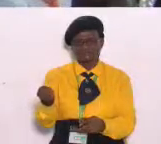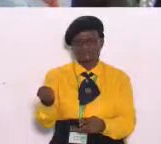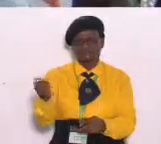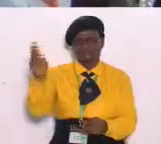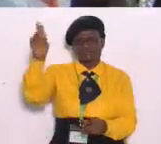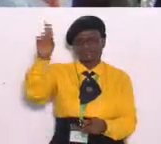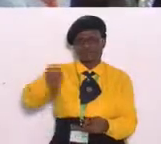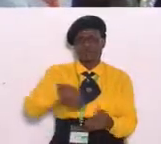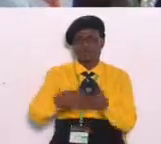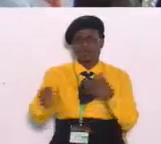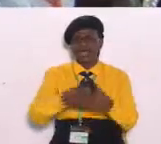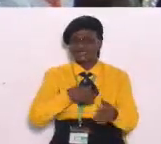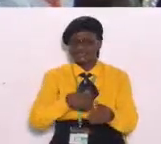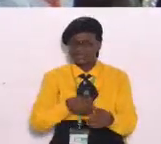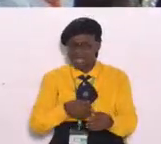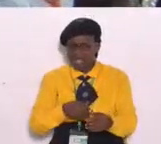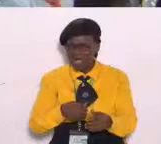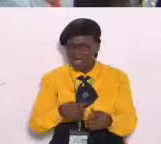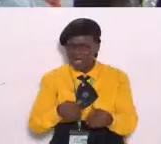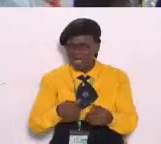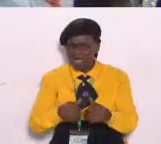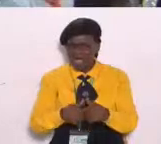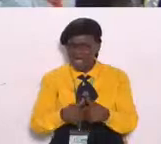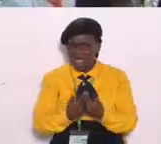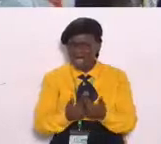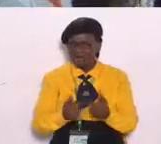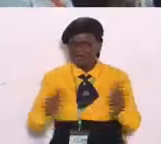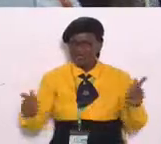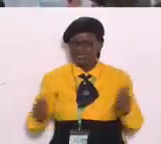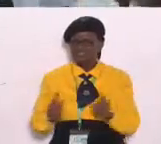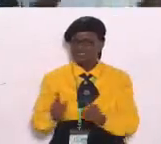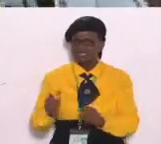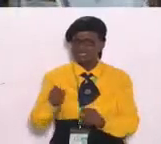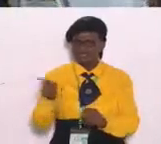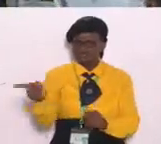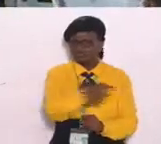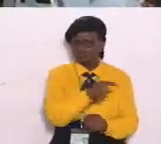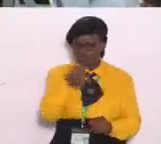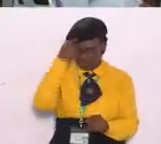No matter how high you think you are,